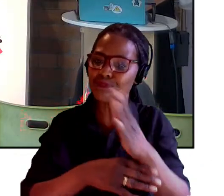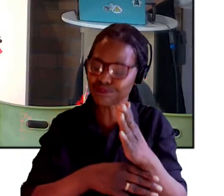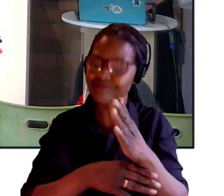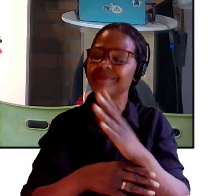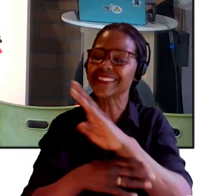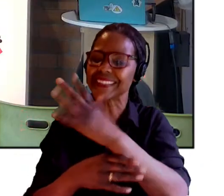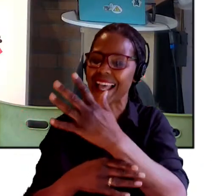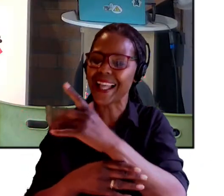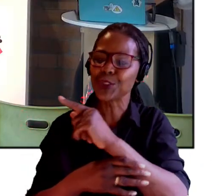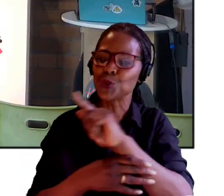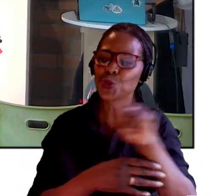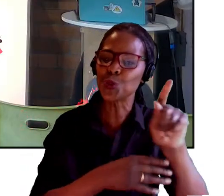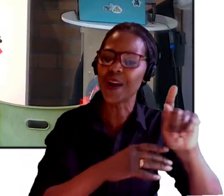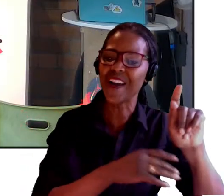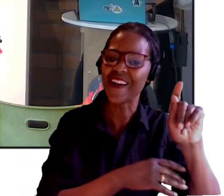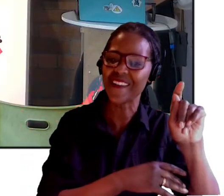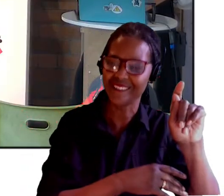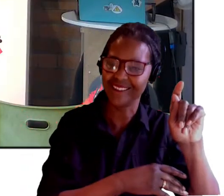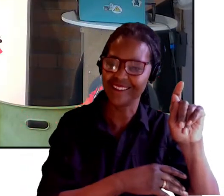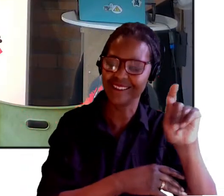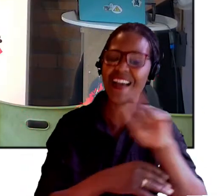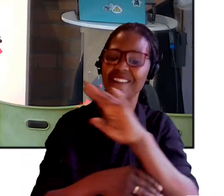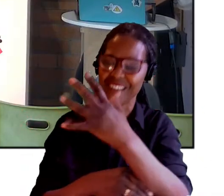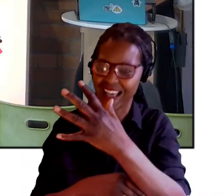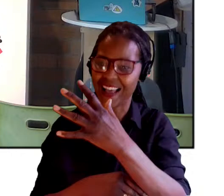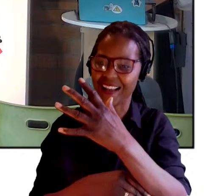to the studio. Can anyone who's new to the studio put your hand up?